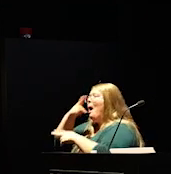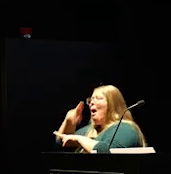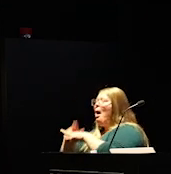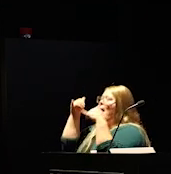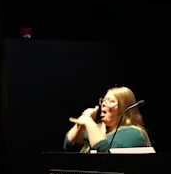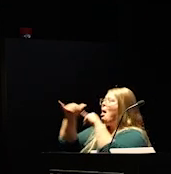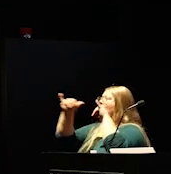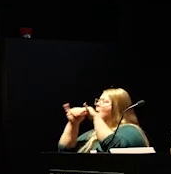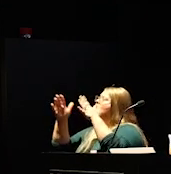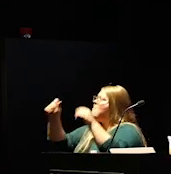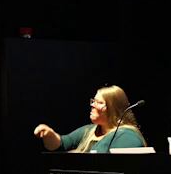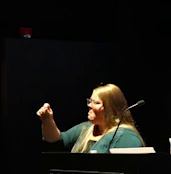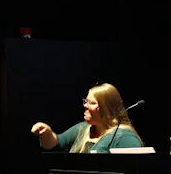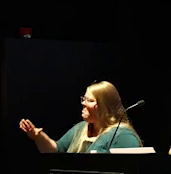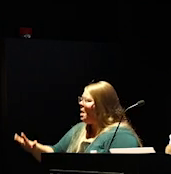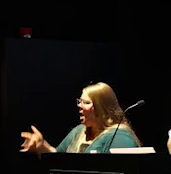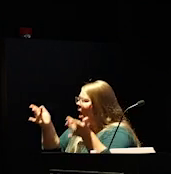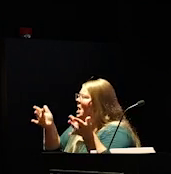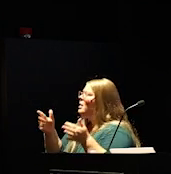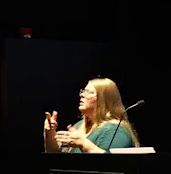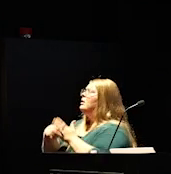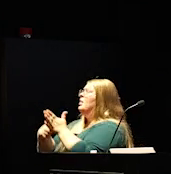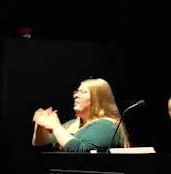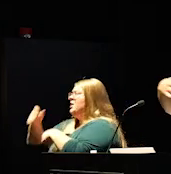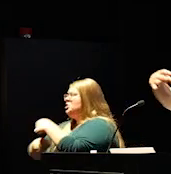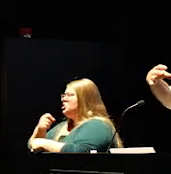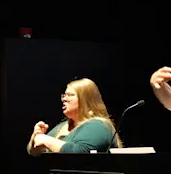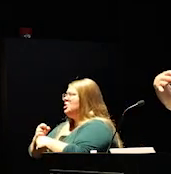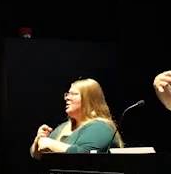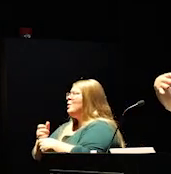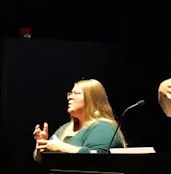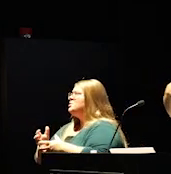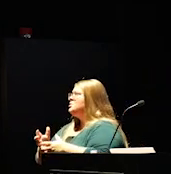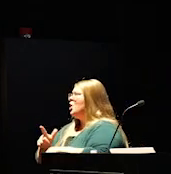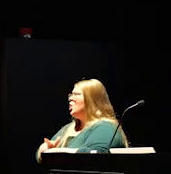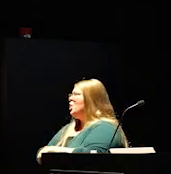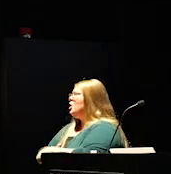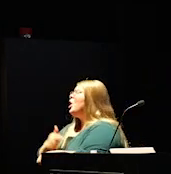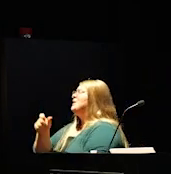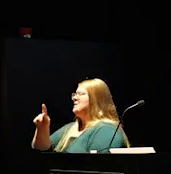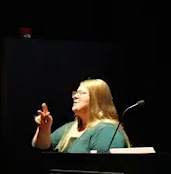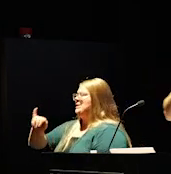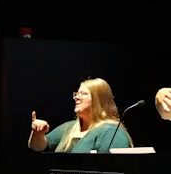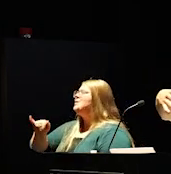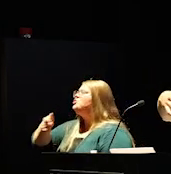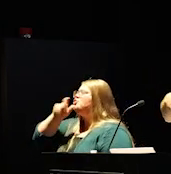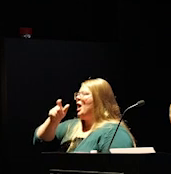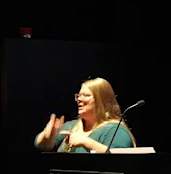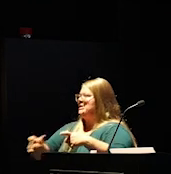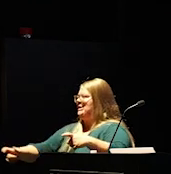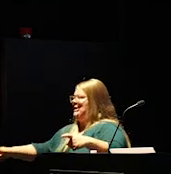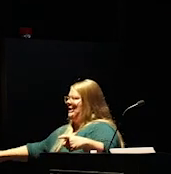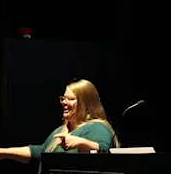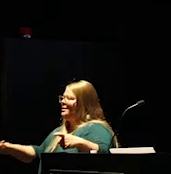do. There definitely this year there was a long ski. They call it a shot ski,